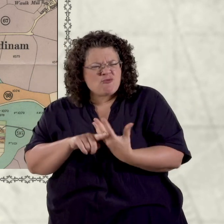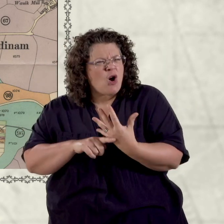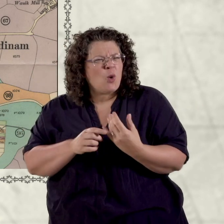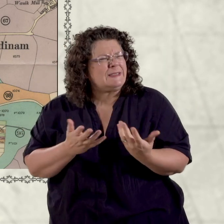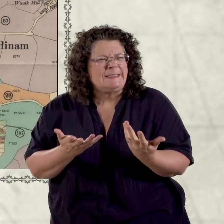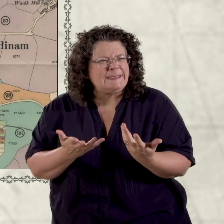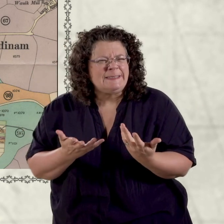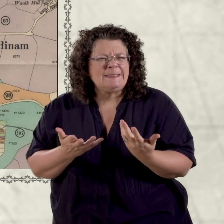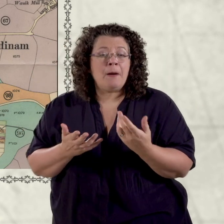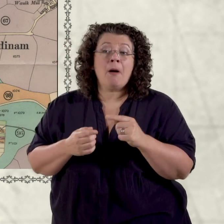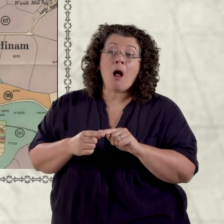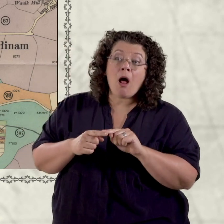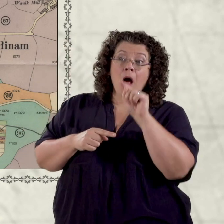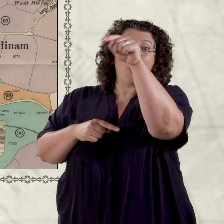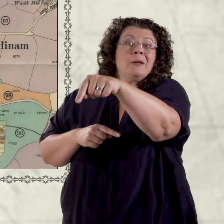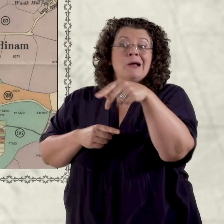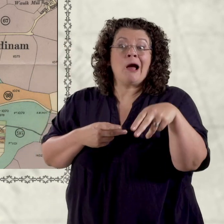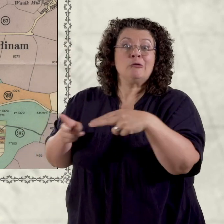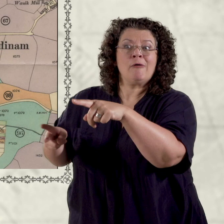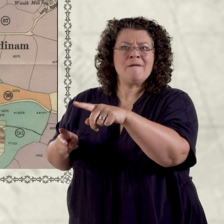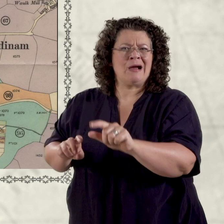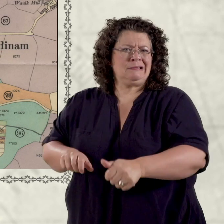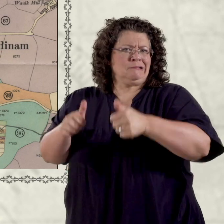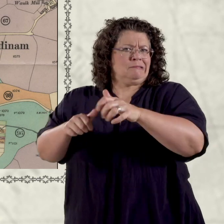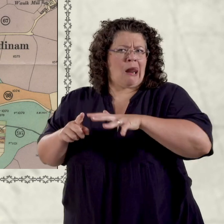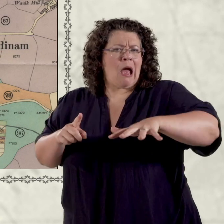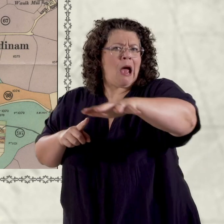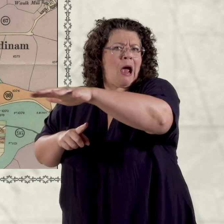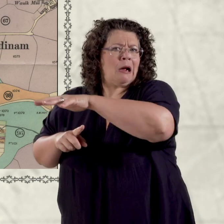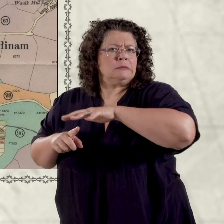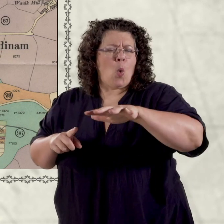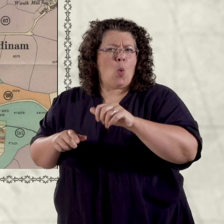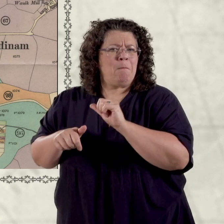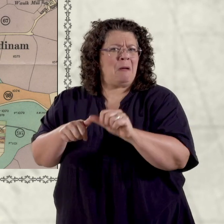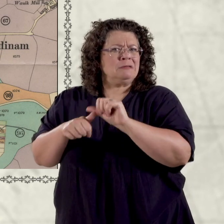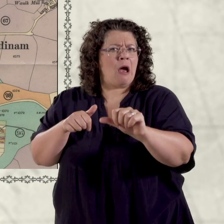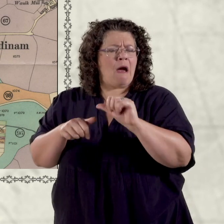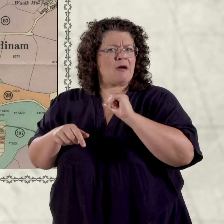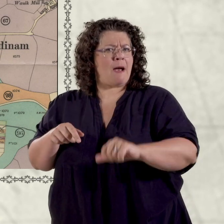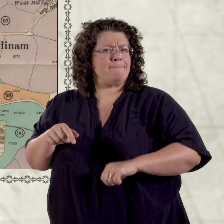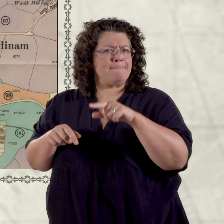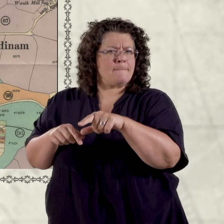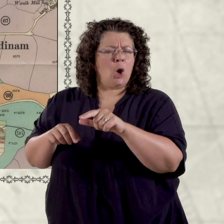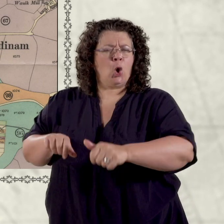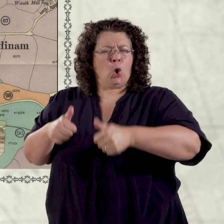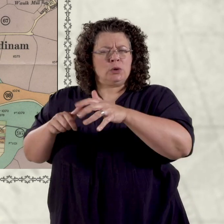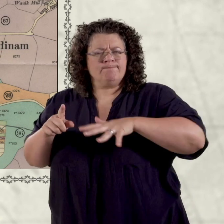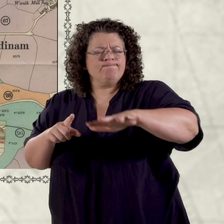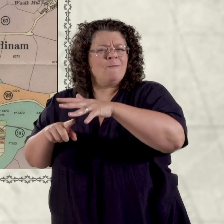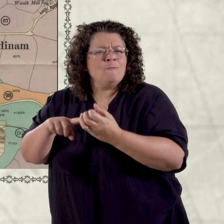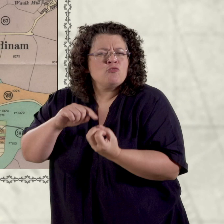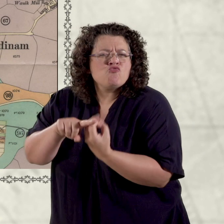side of the river was much more fertile, good land for growing crops. So I